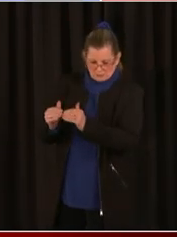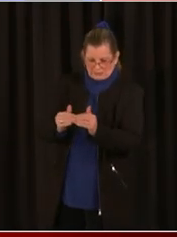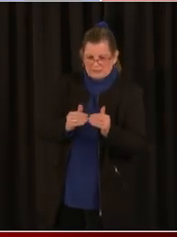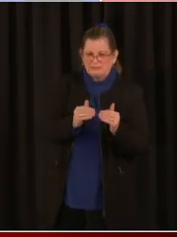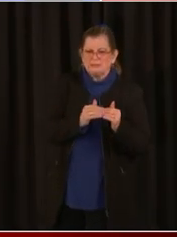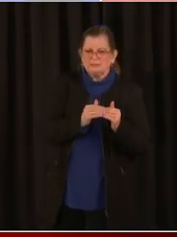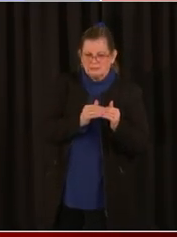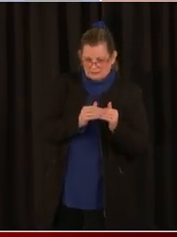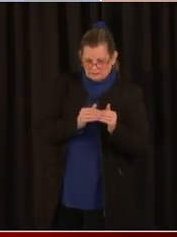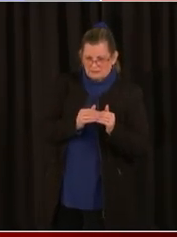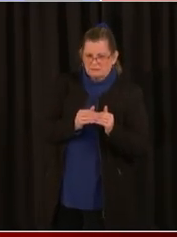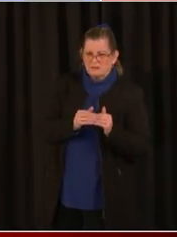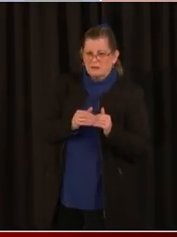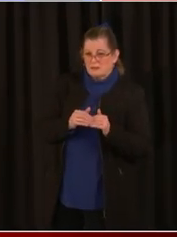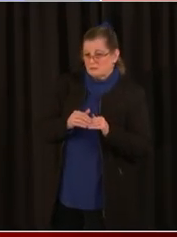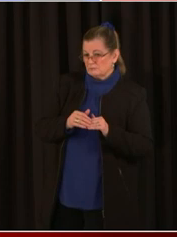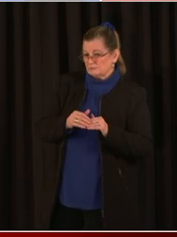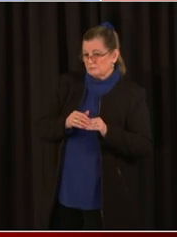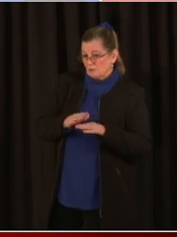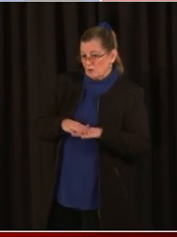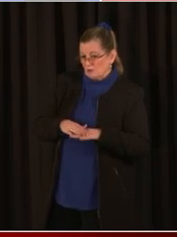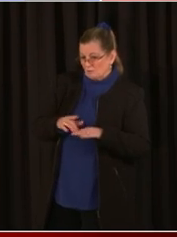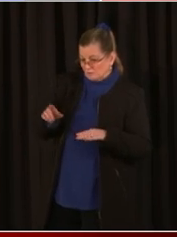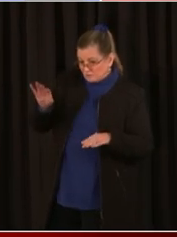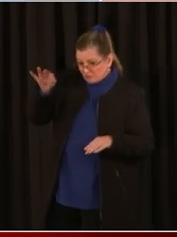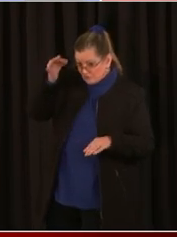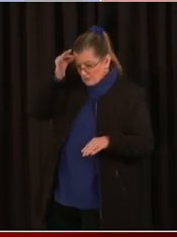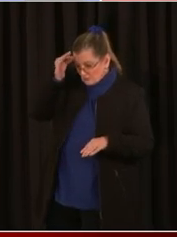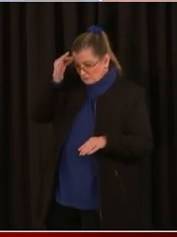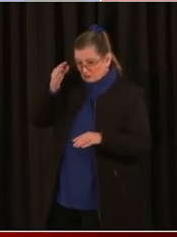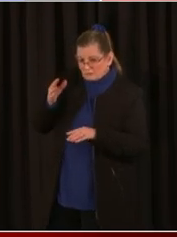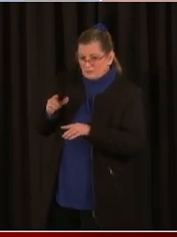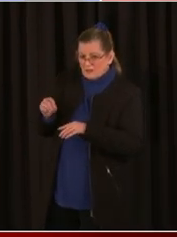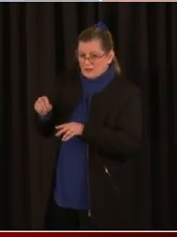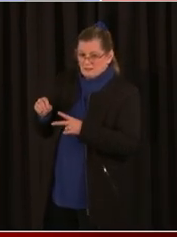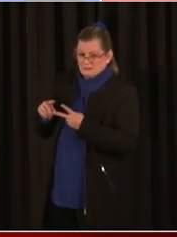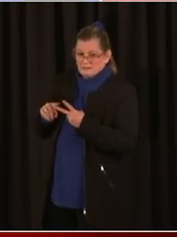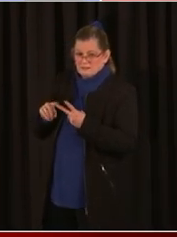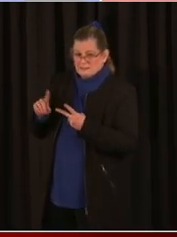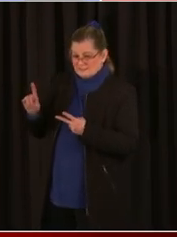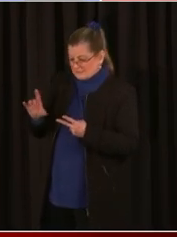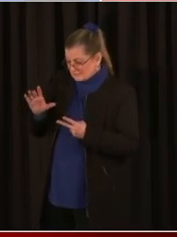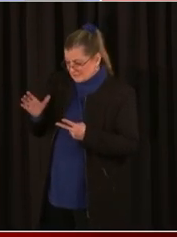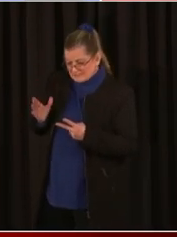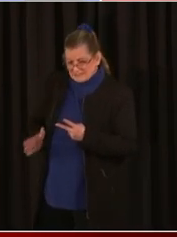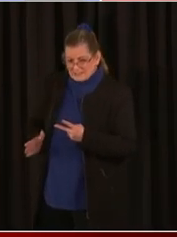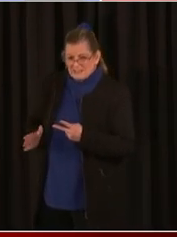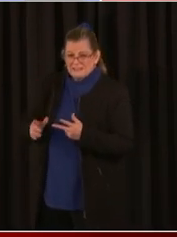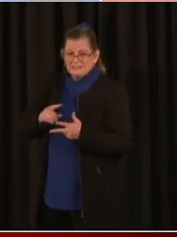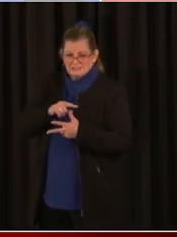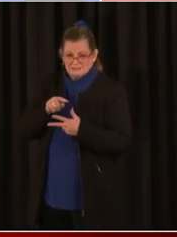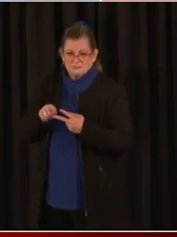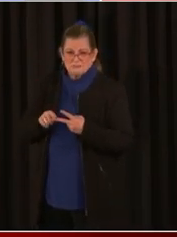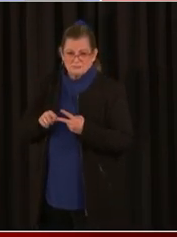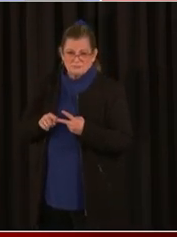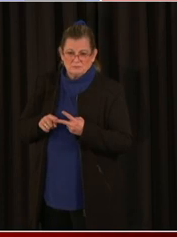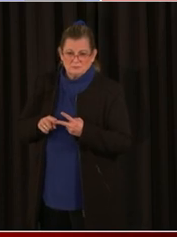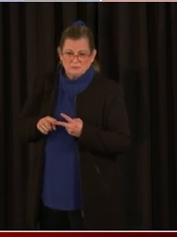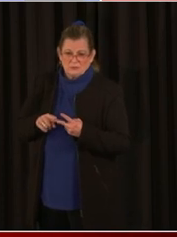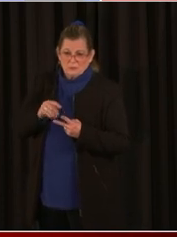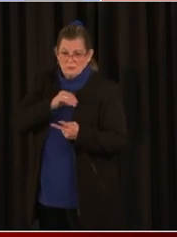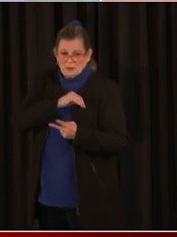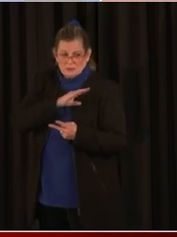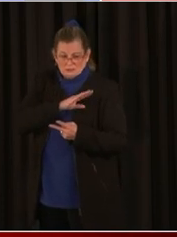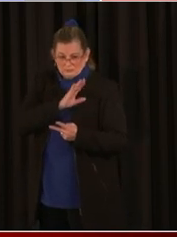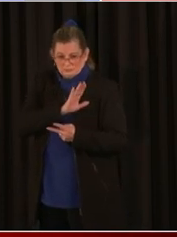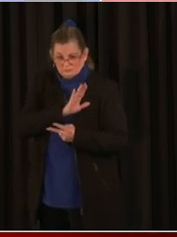equity when it's considering legislation. So there's an office on the executive side. That's what the mayor spoke to. There's an office